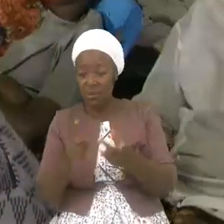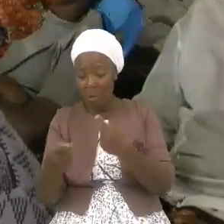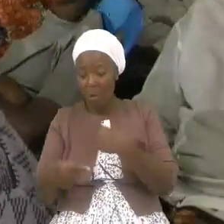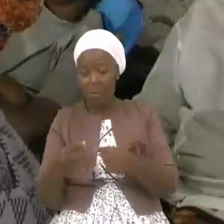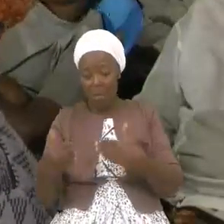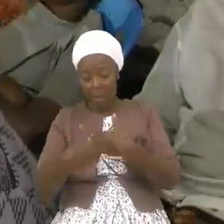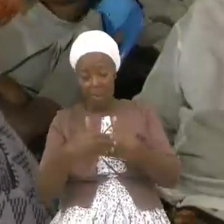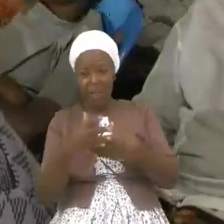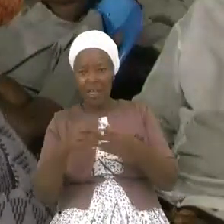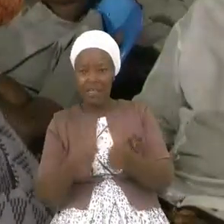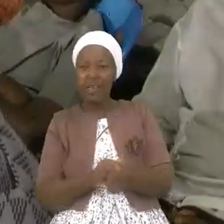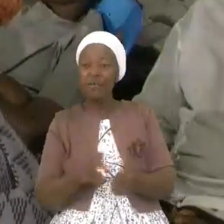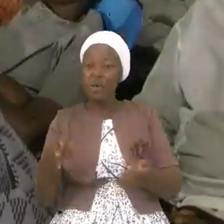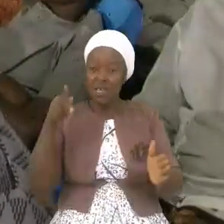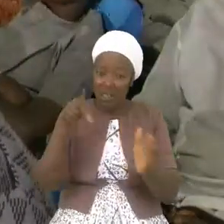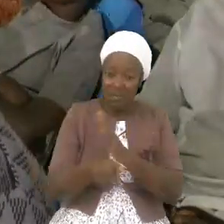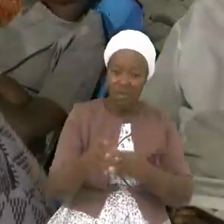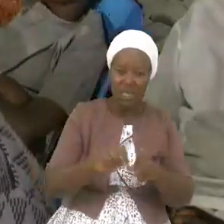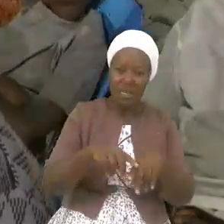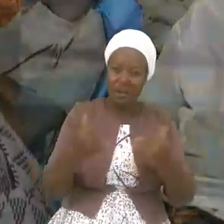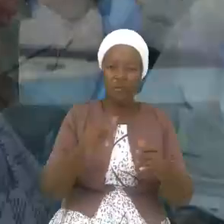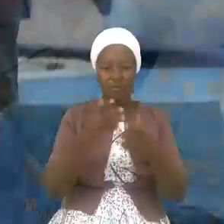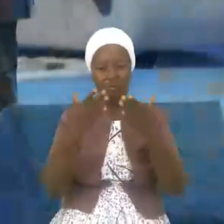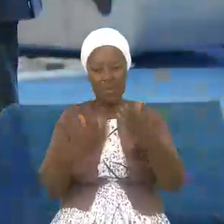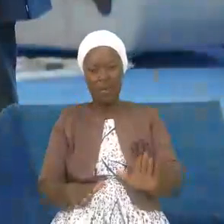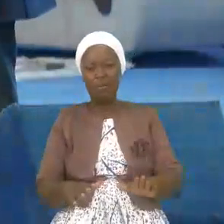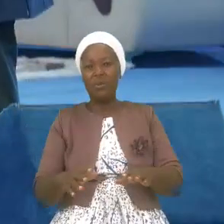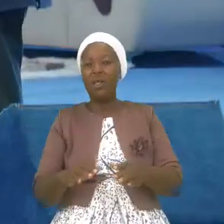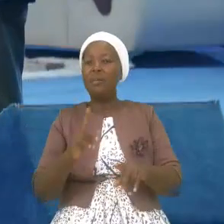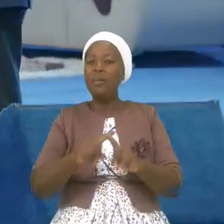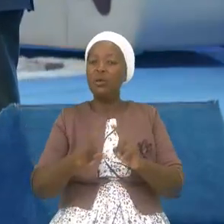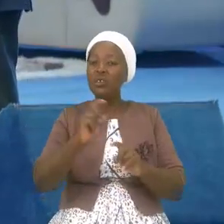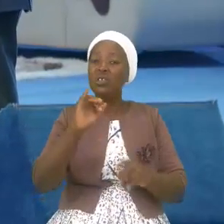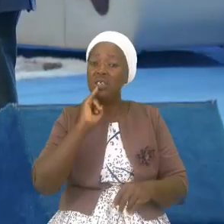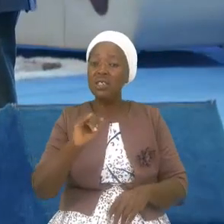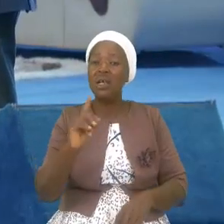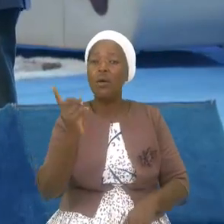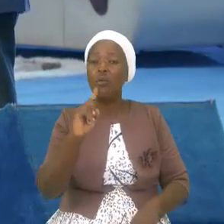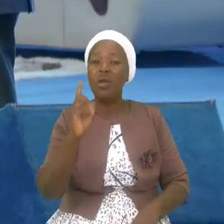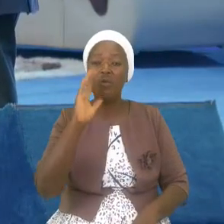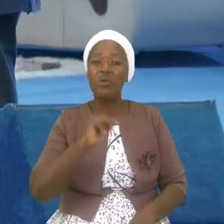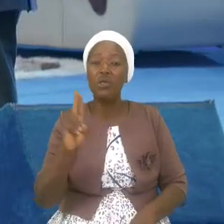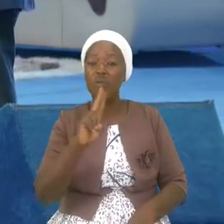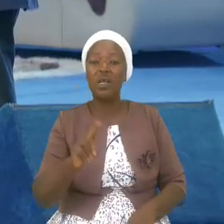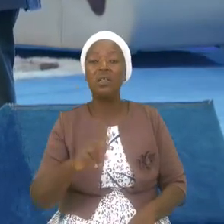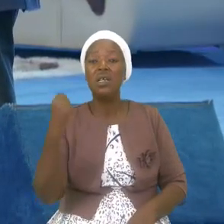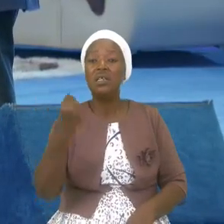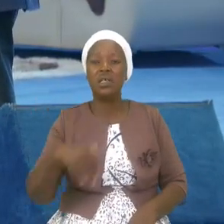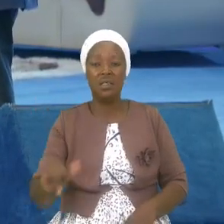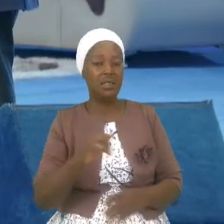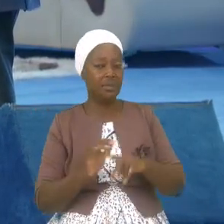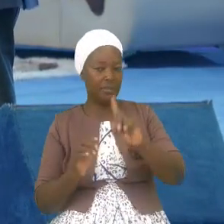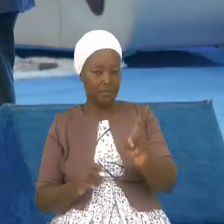spend eternity? Be not overmuch wicked, neither be thou foolish.